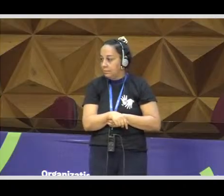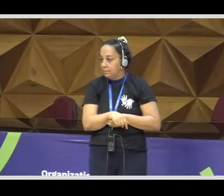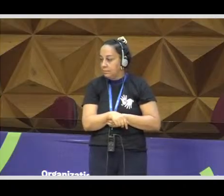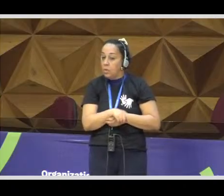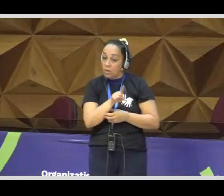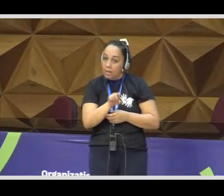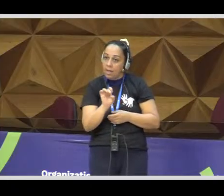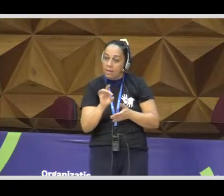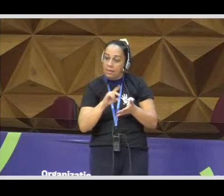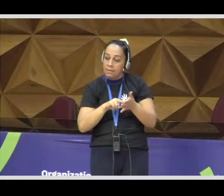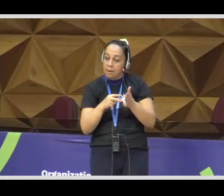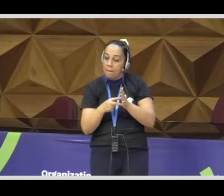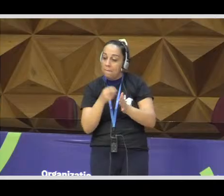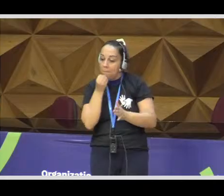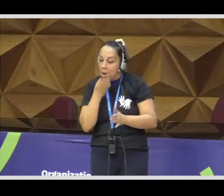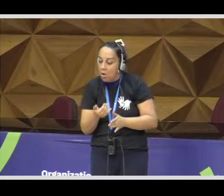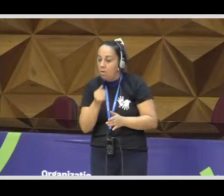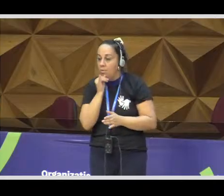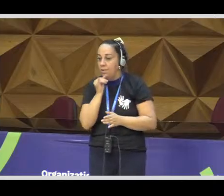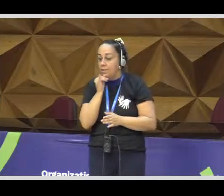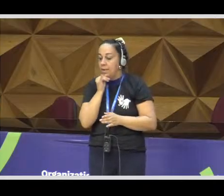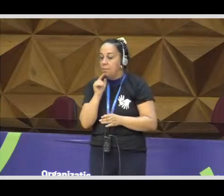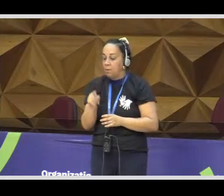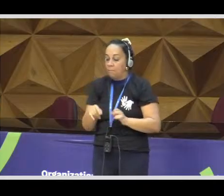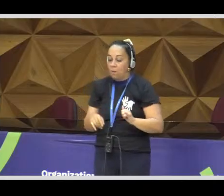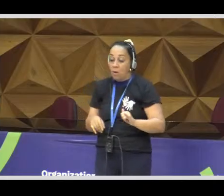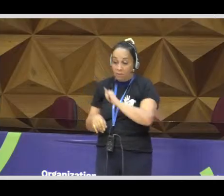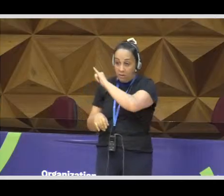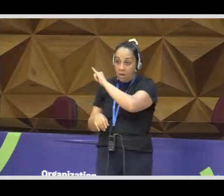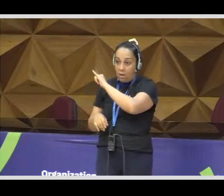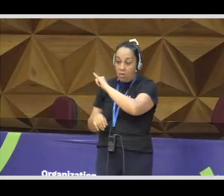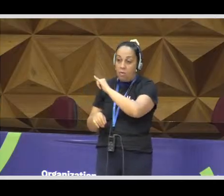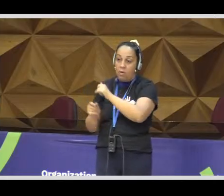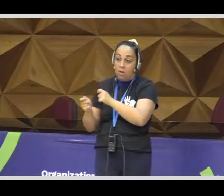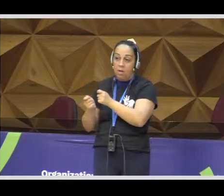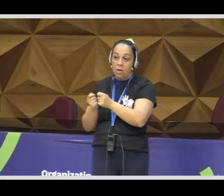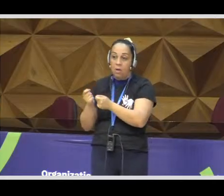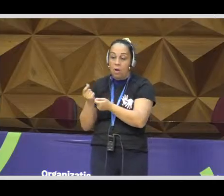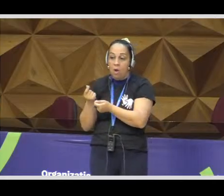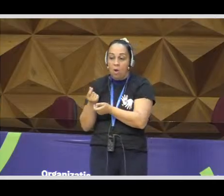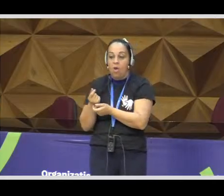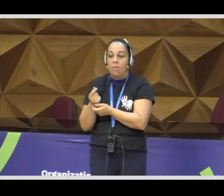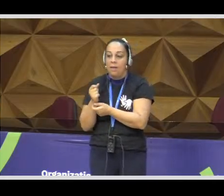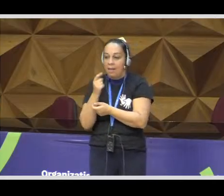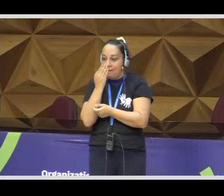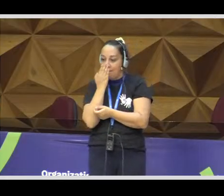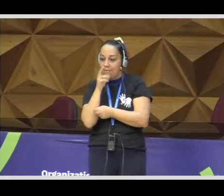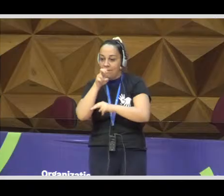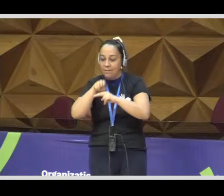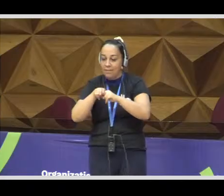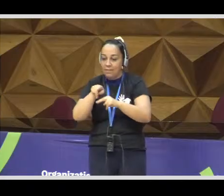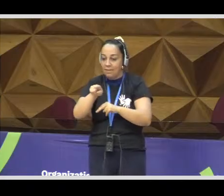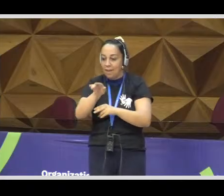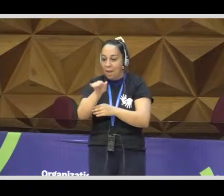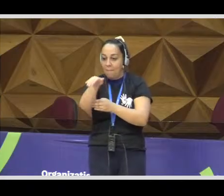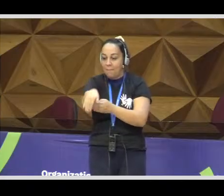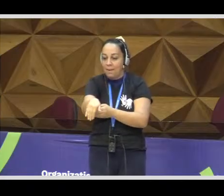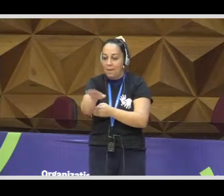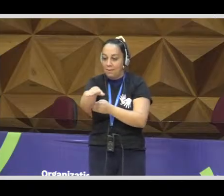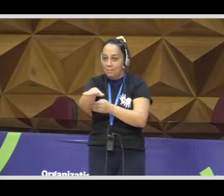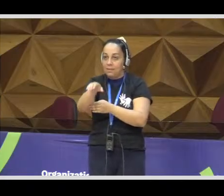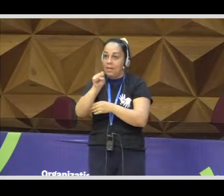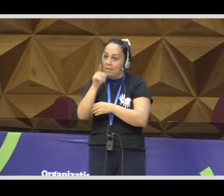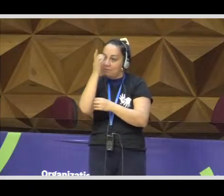economy class is that it's very easy to reach the seat in front of you. Mostly you might not consider that an advantage, but sometimes